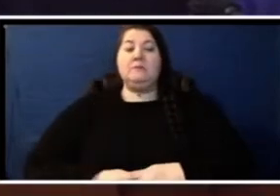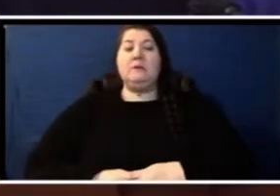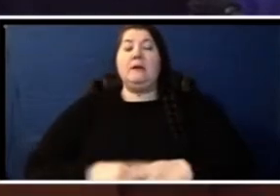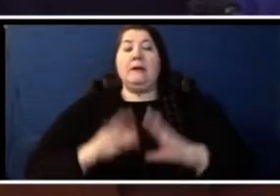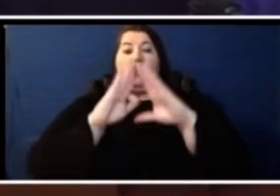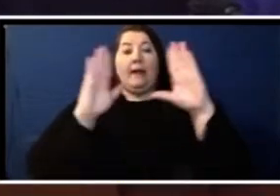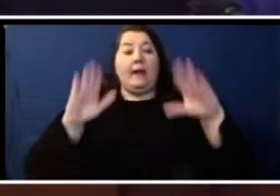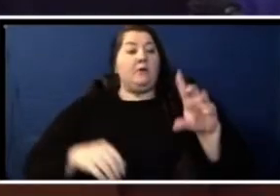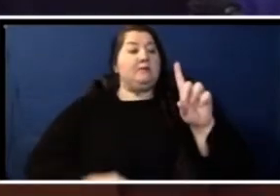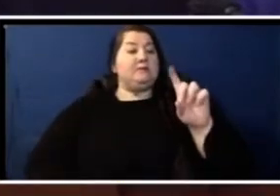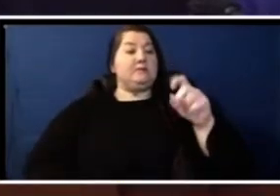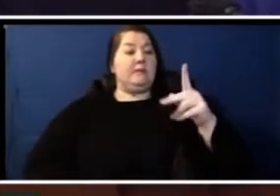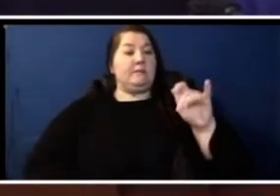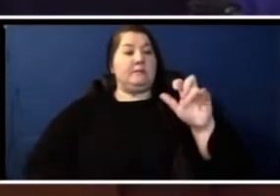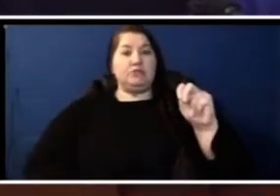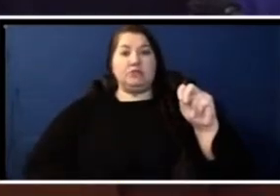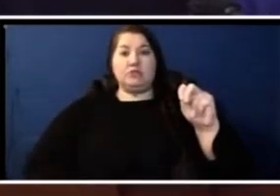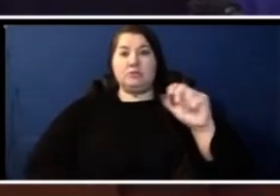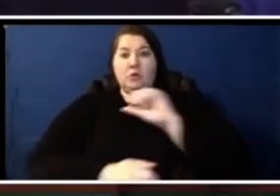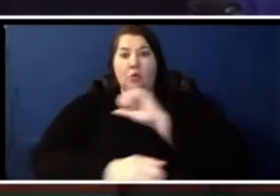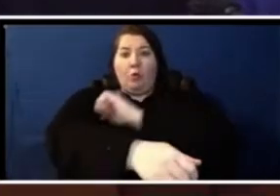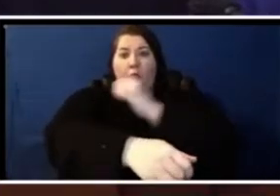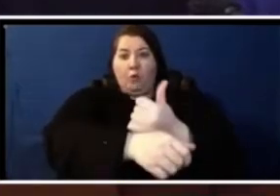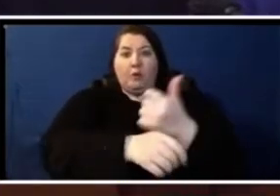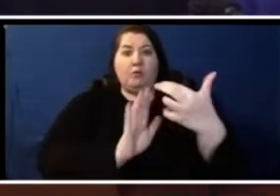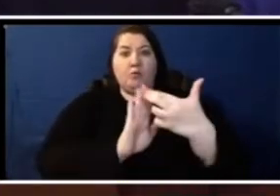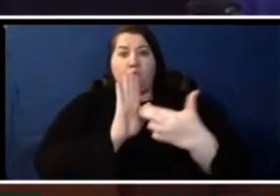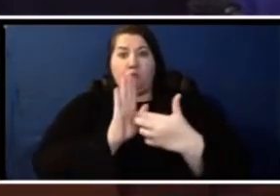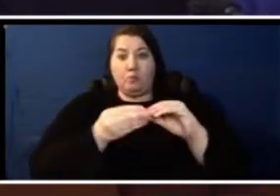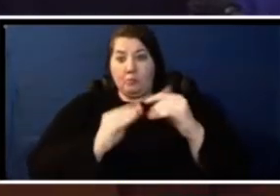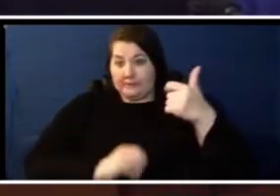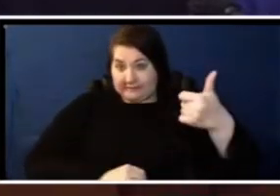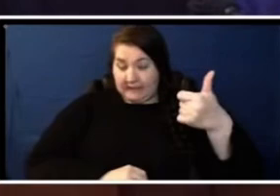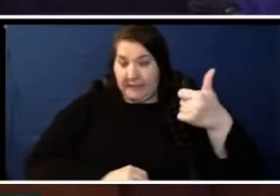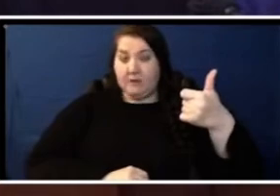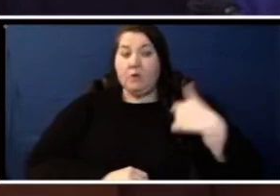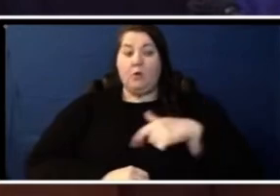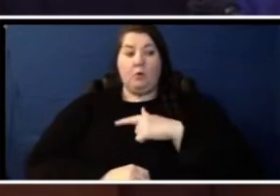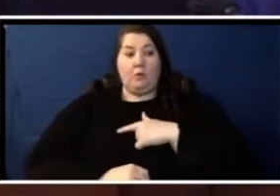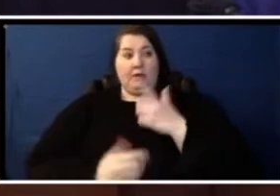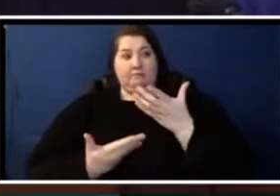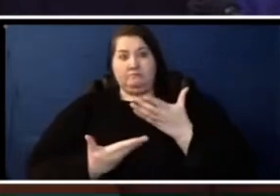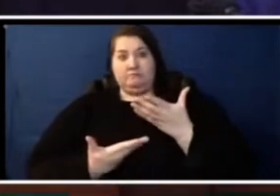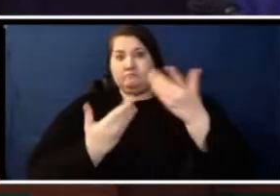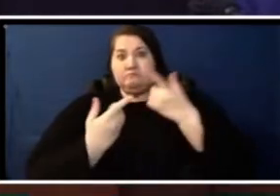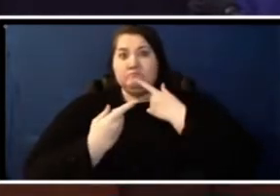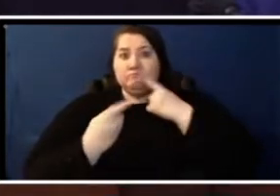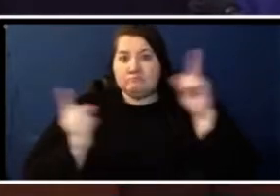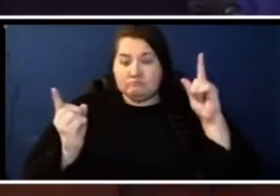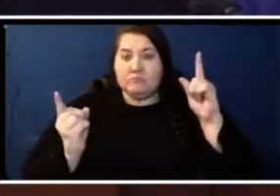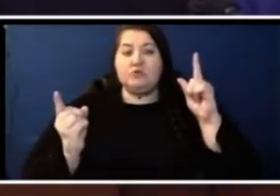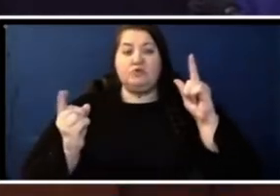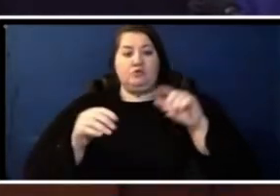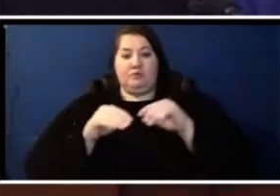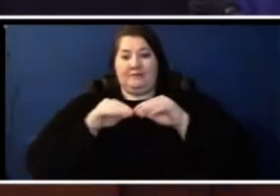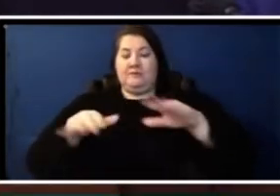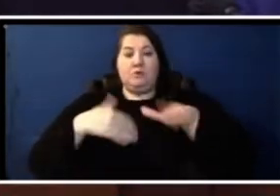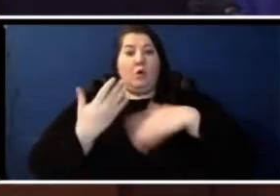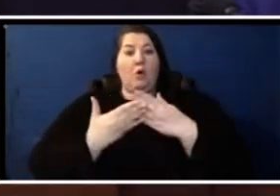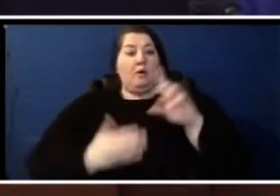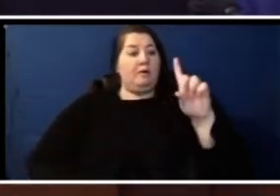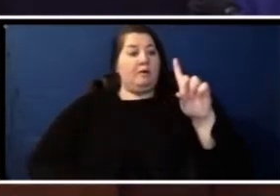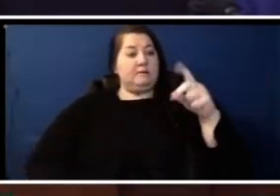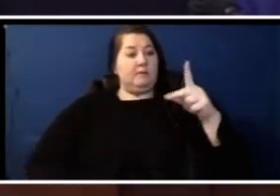Authority Regulation 10, the chair announces the committee's approval to release the deposition material presented